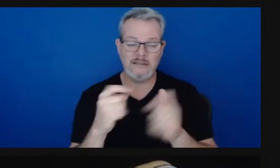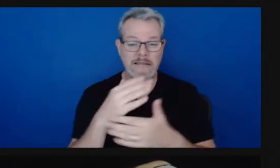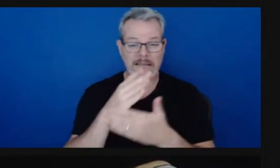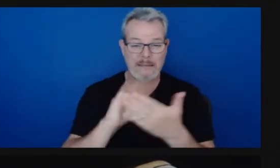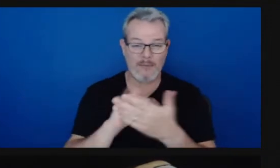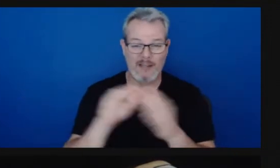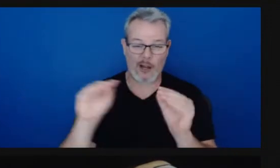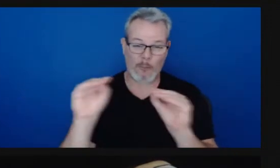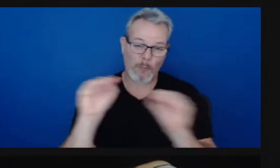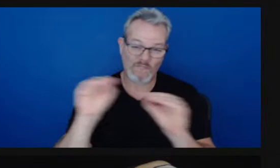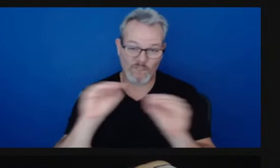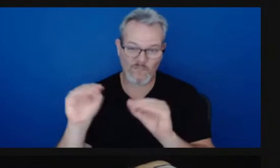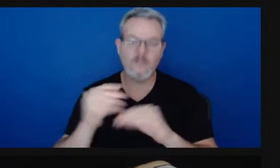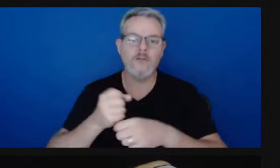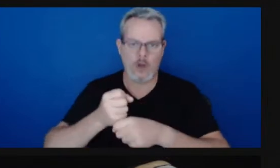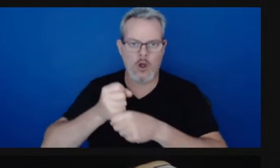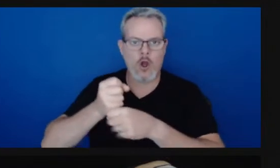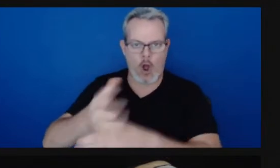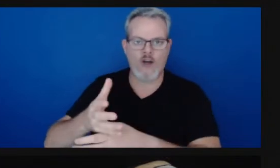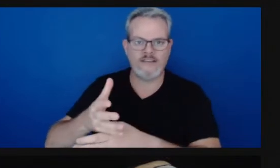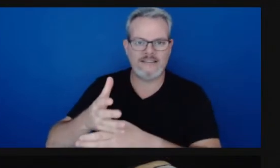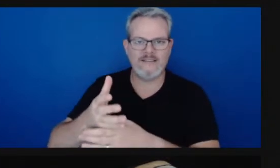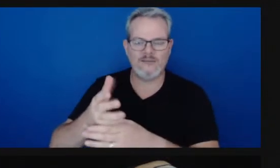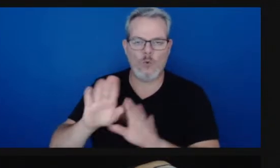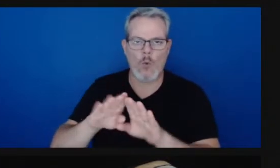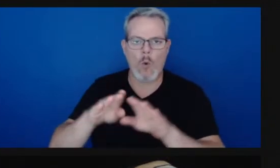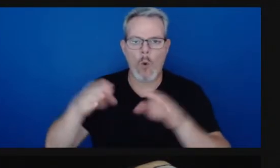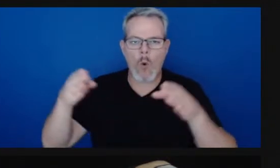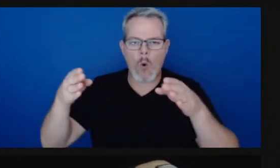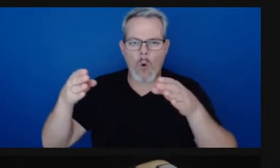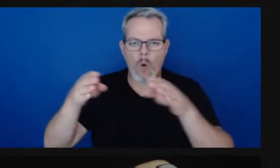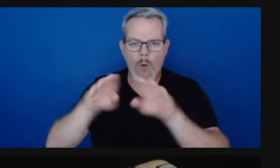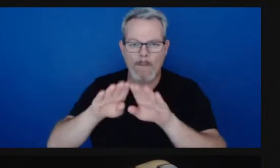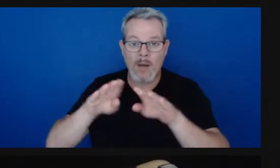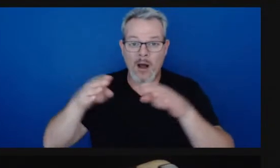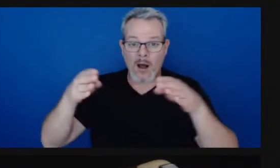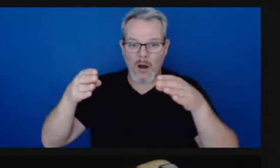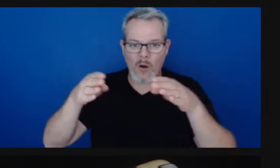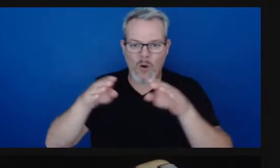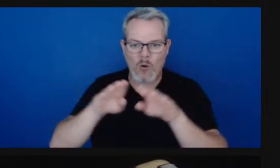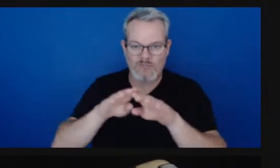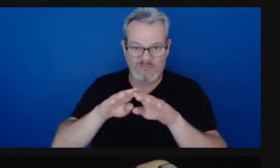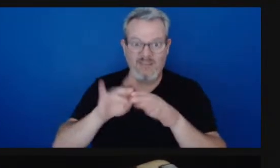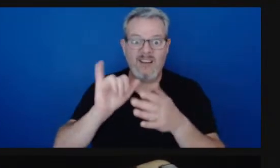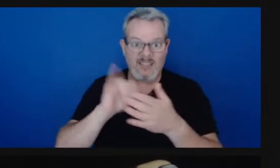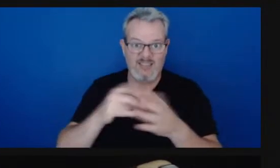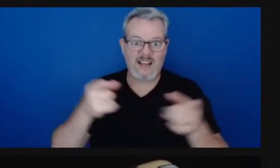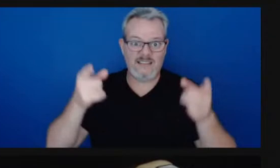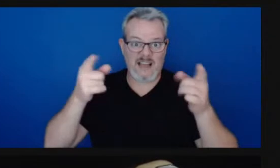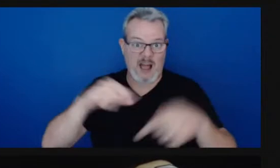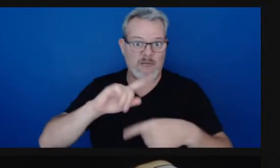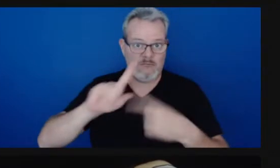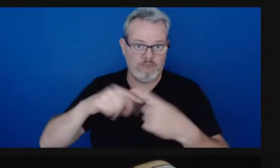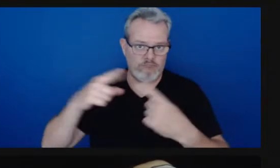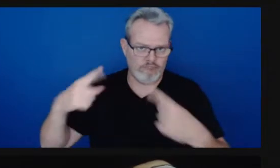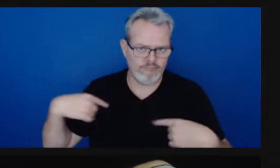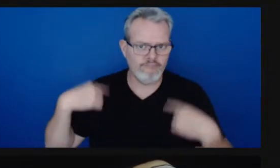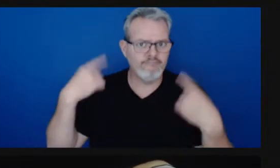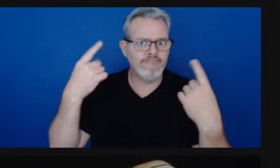is causing parts of the rift zone to wiggle slightly more open, slightly more closed. That's happened in the past here. Here's an example